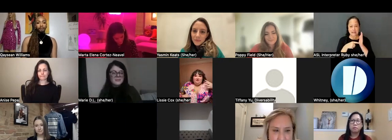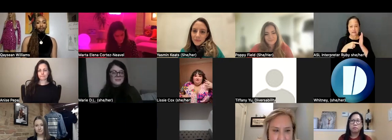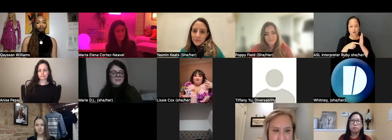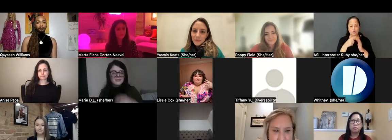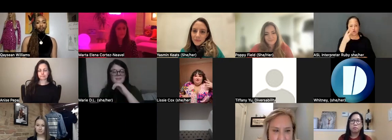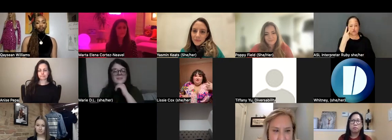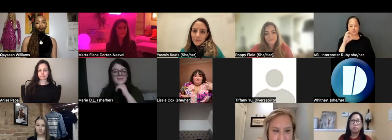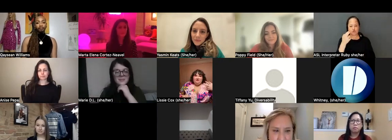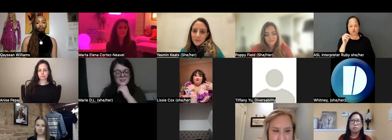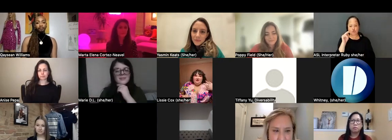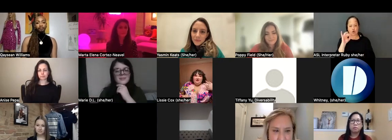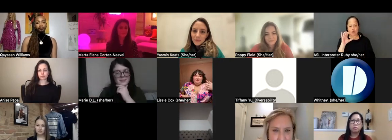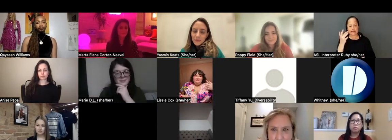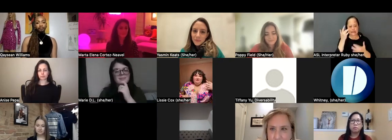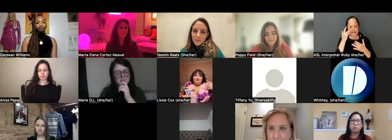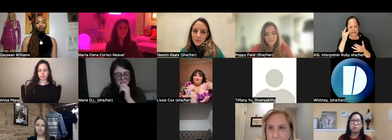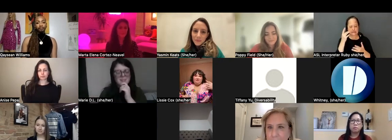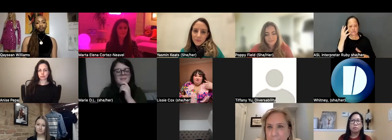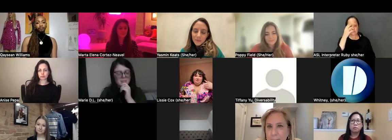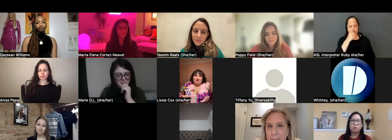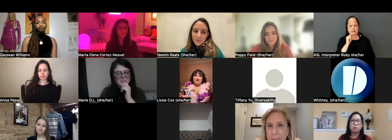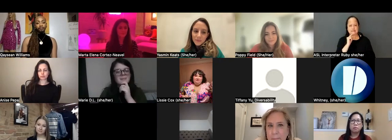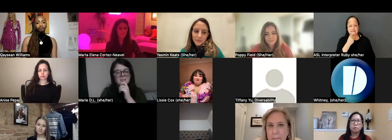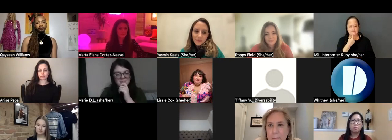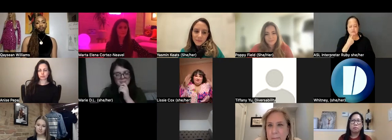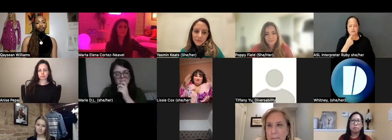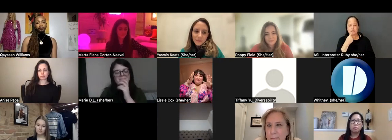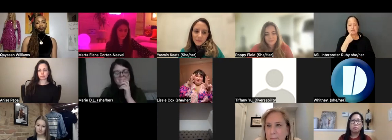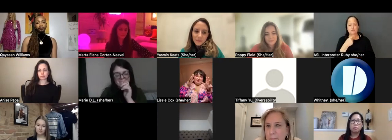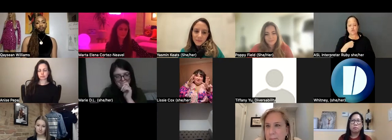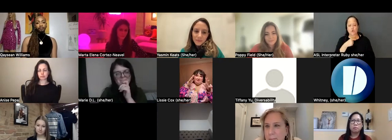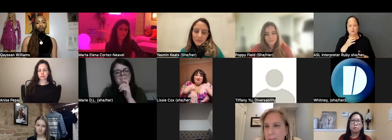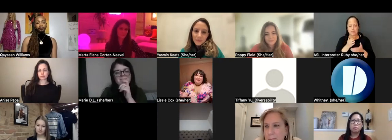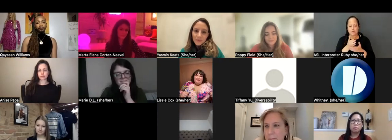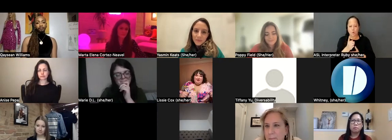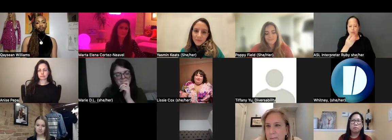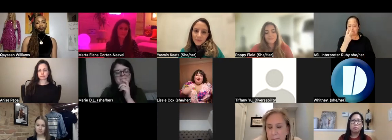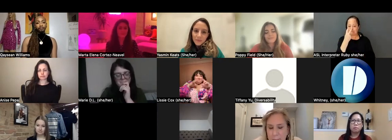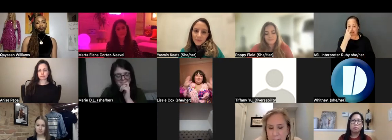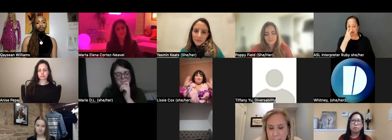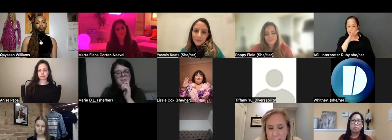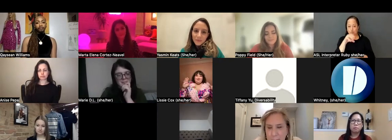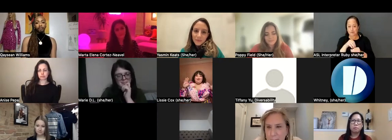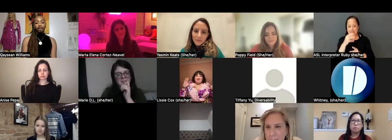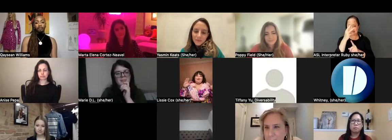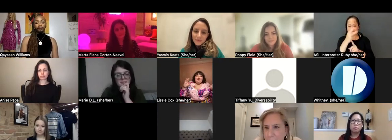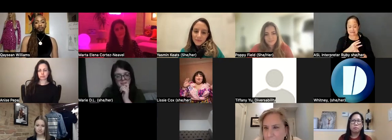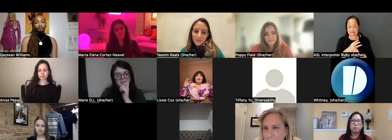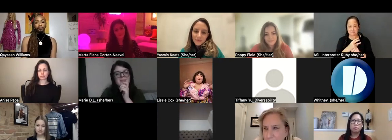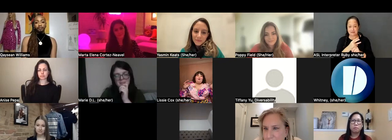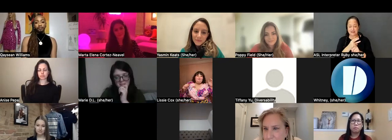chronic illnesses that are pretty severe and then being told I'm going blind within 6 months of each other. So that was a pretty big